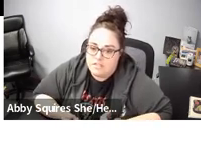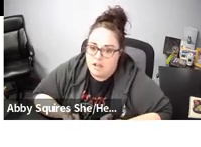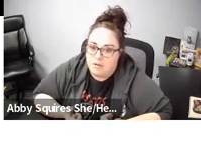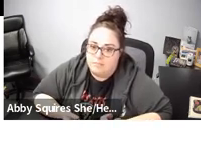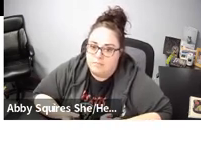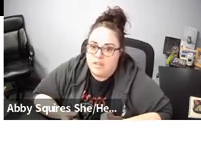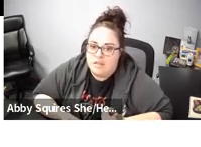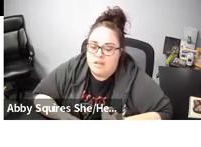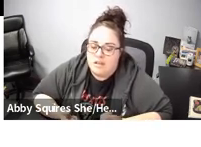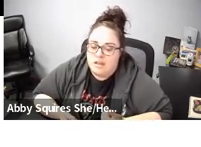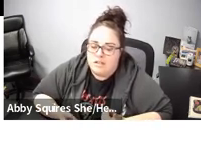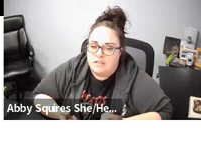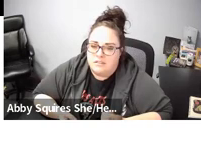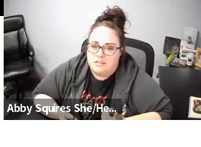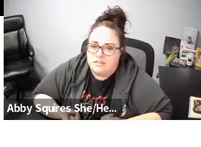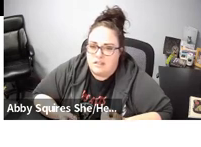convex